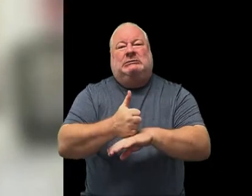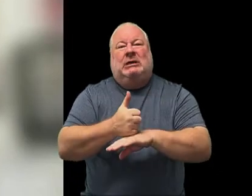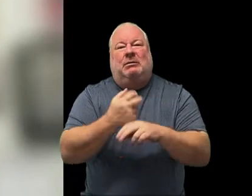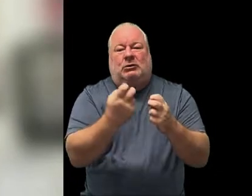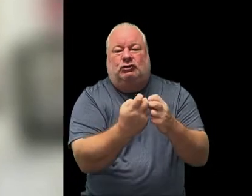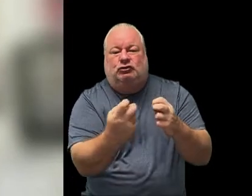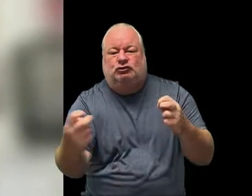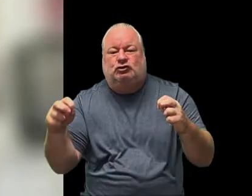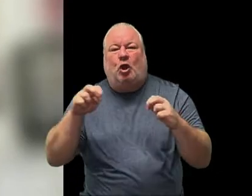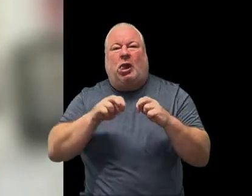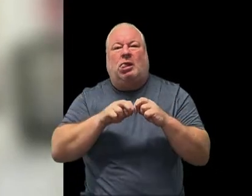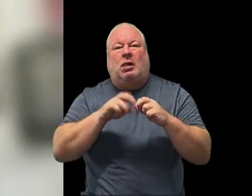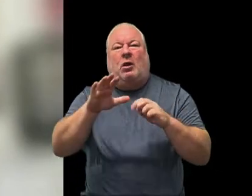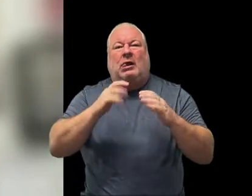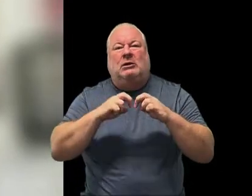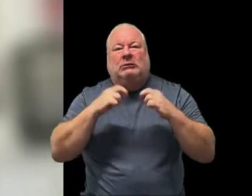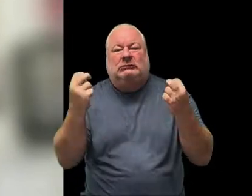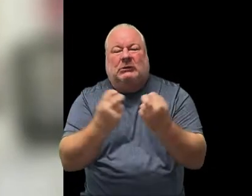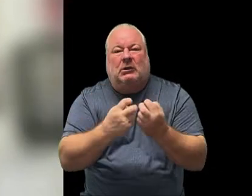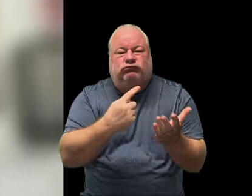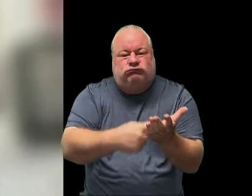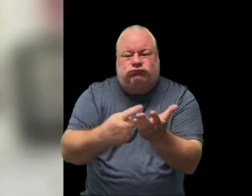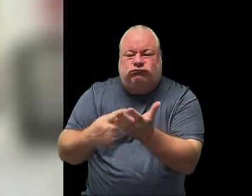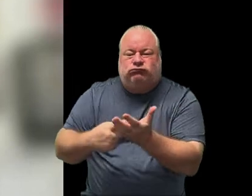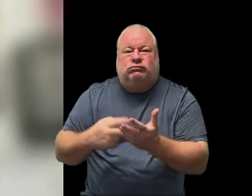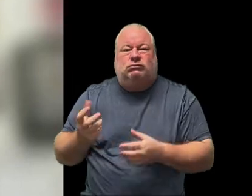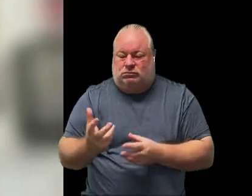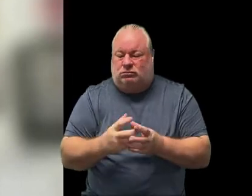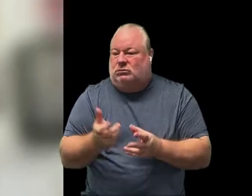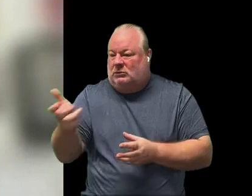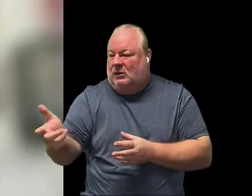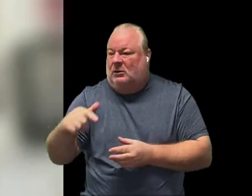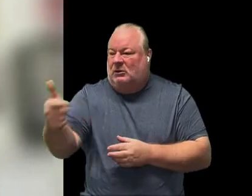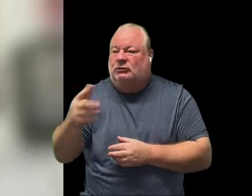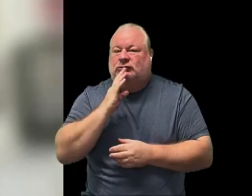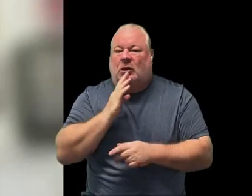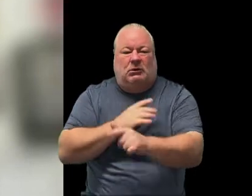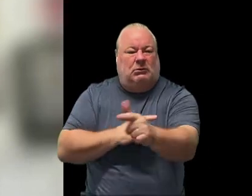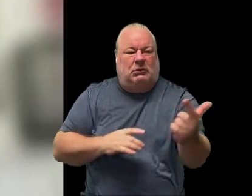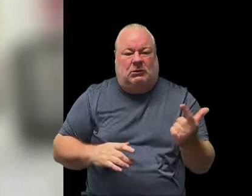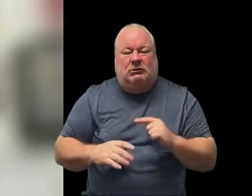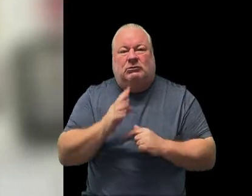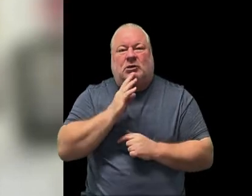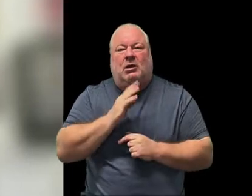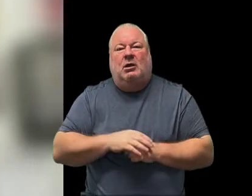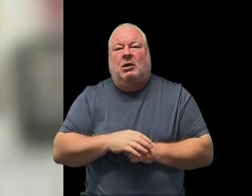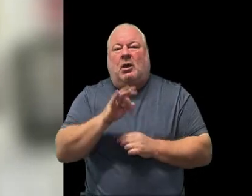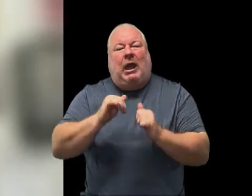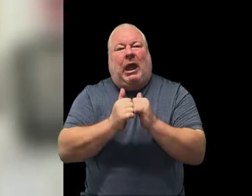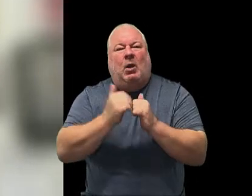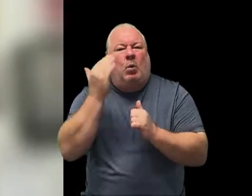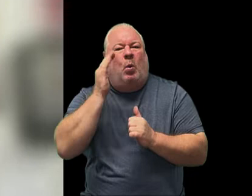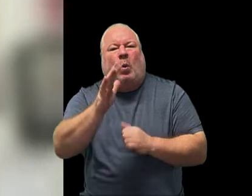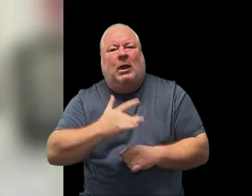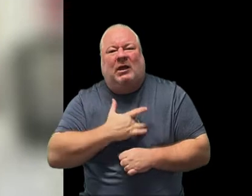a lesson on your feelings and giving you time to adjust to the